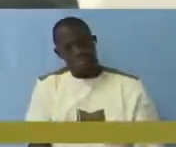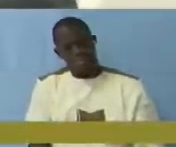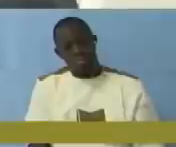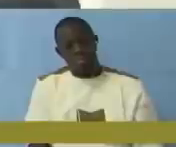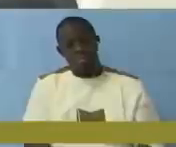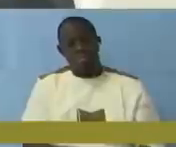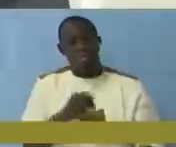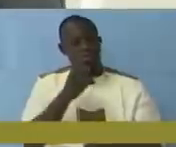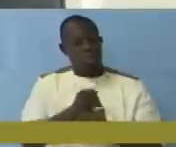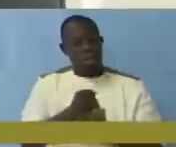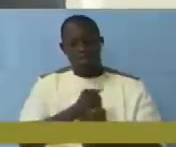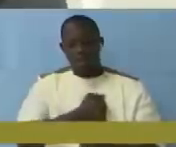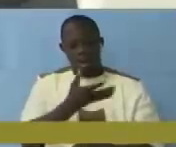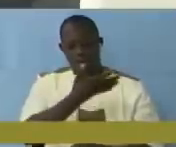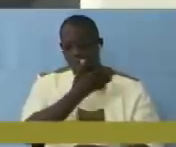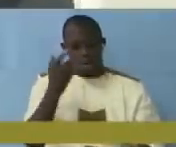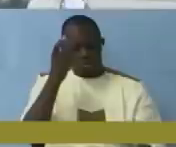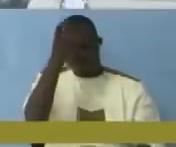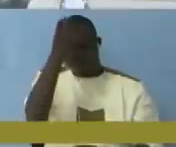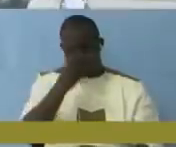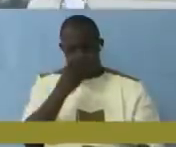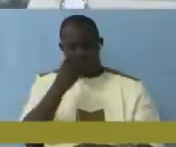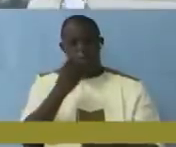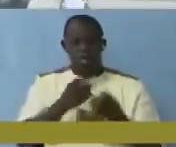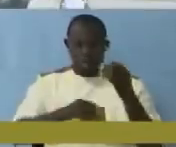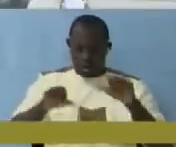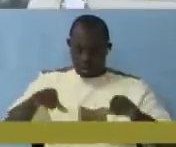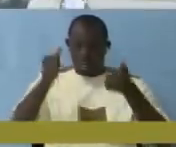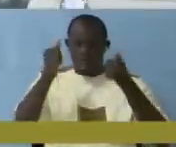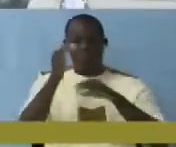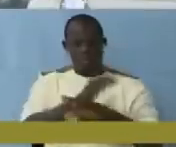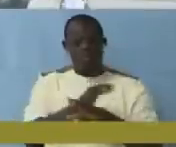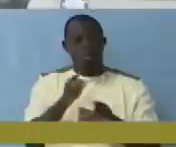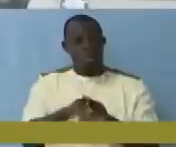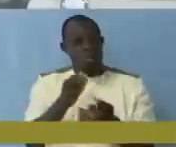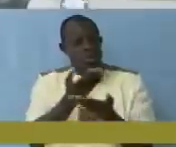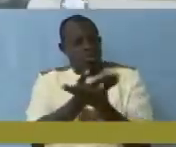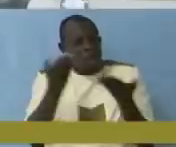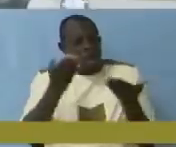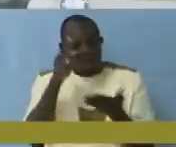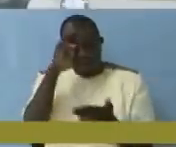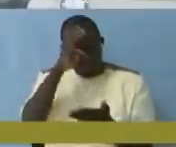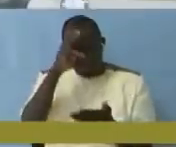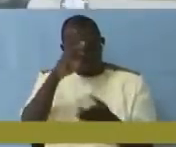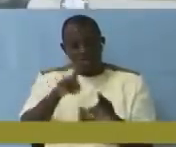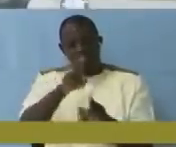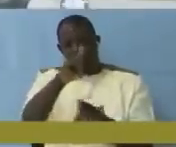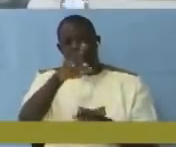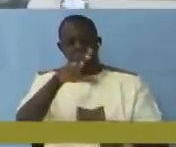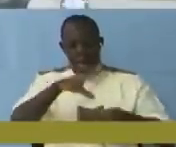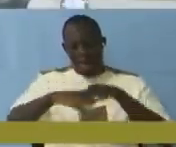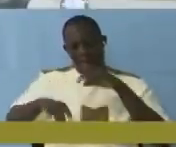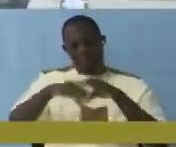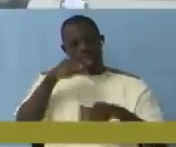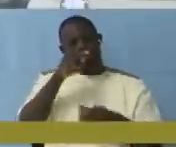It hurts me initially. And that is precisely the reason why you are avoiding. You